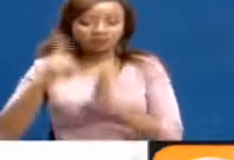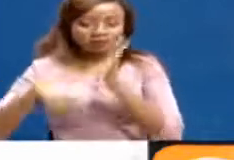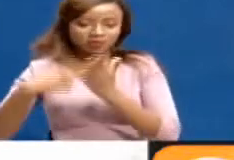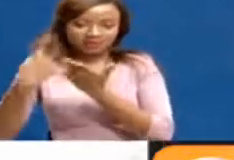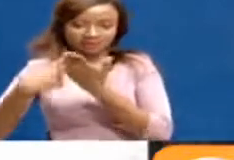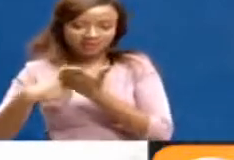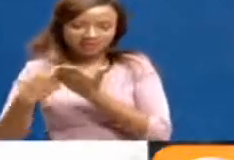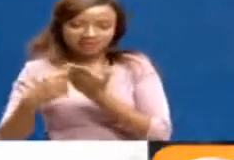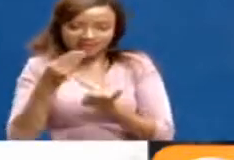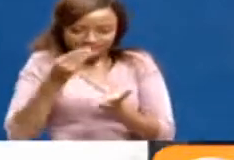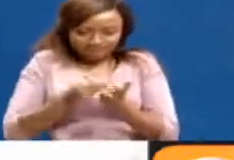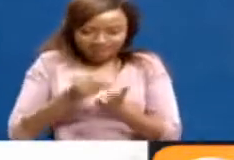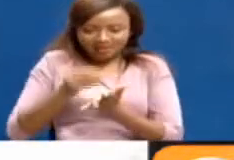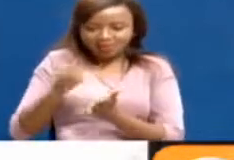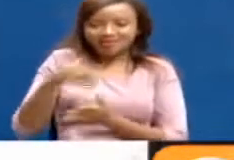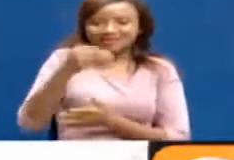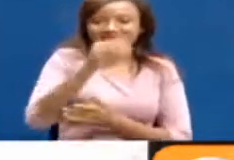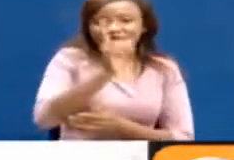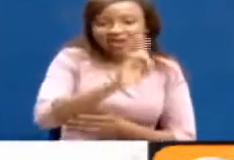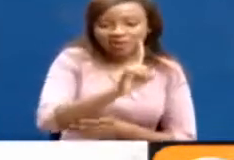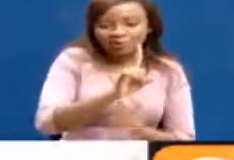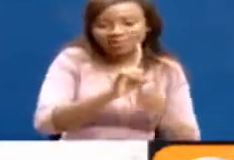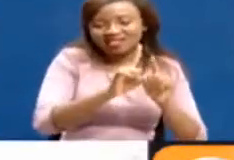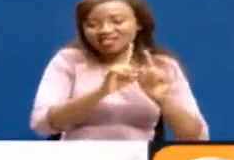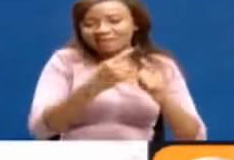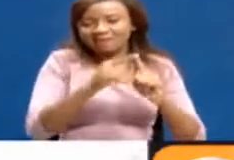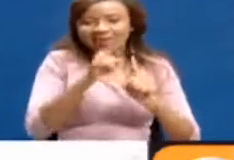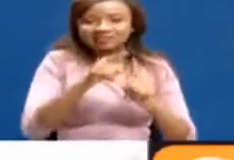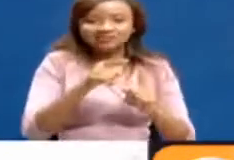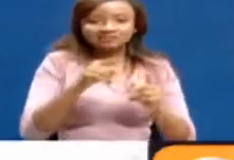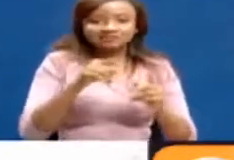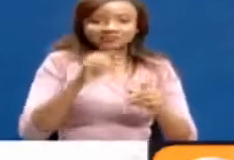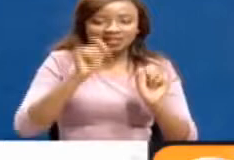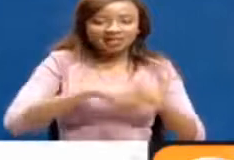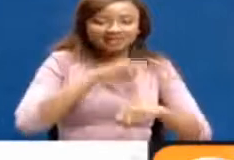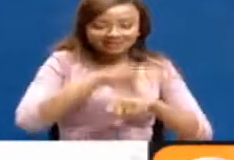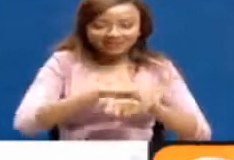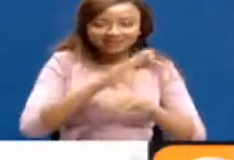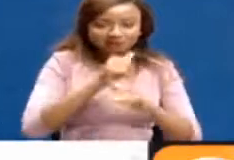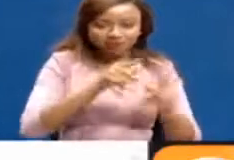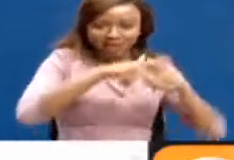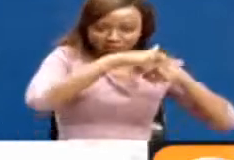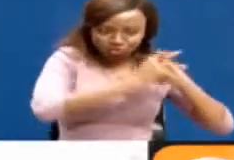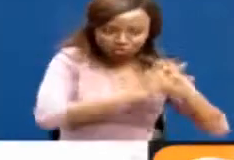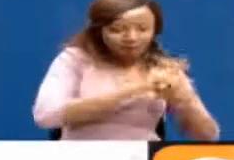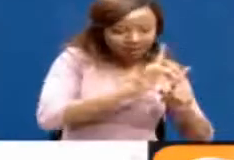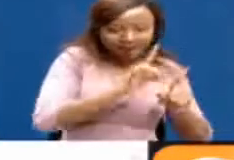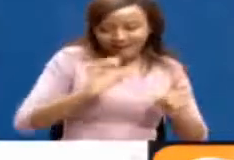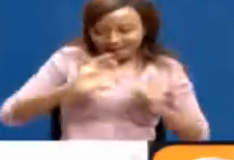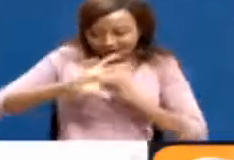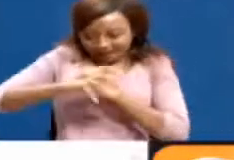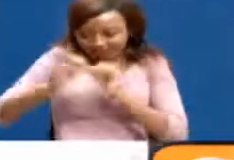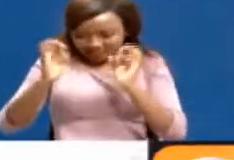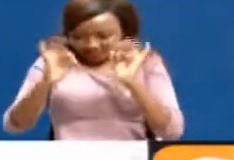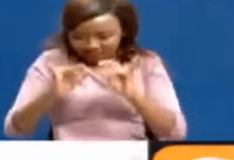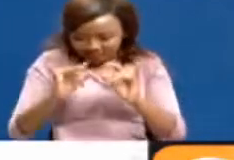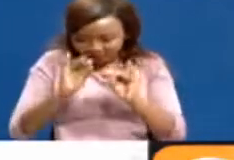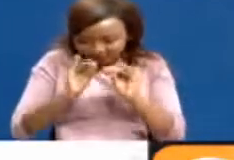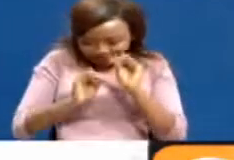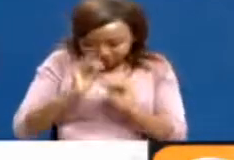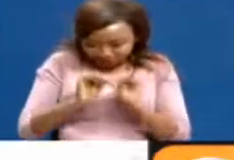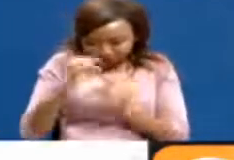money that was supposed to go to Nairobi was proposed to have been removed at source. It cannot happen like that. The county assembly must appropriate that